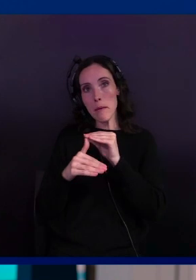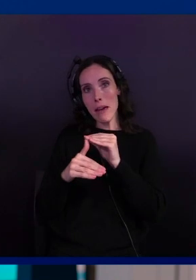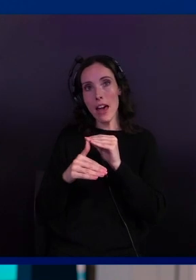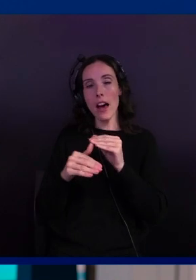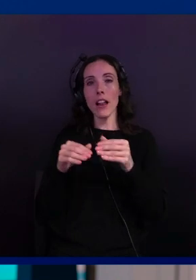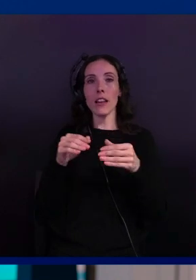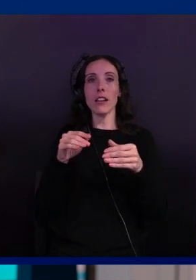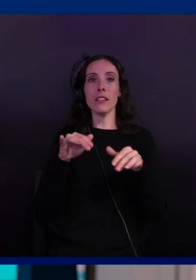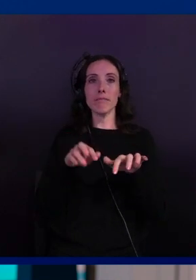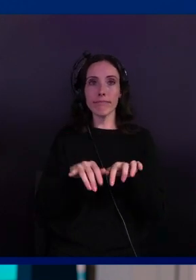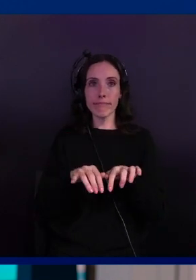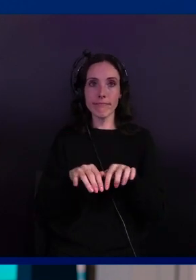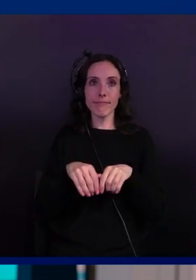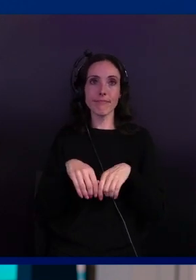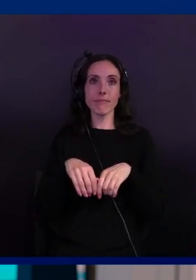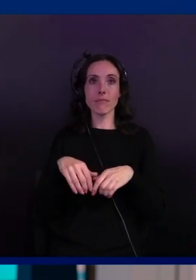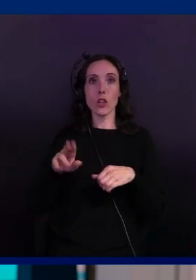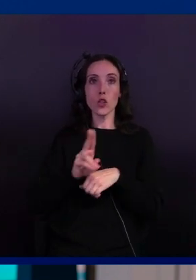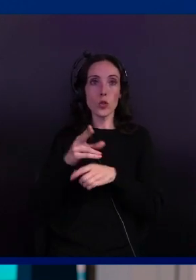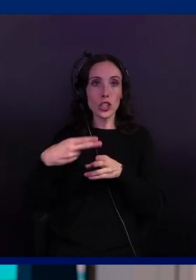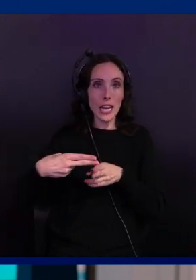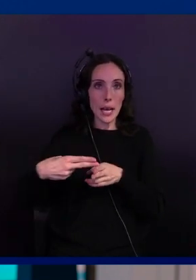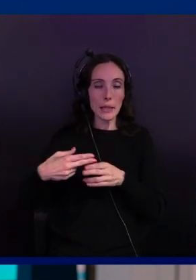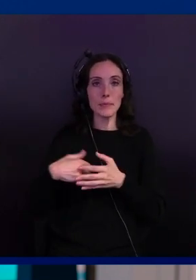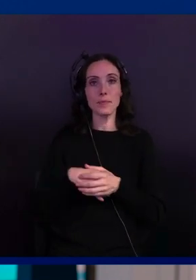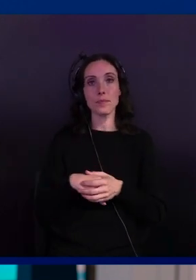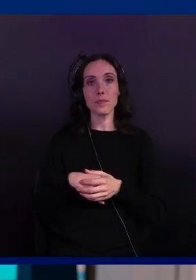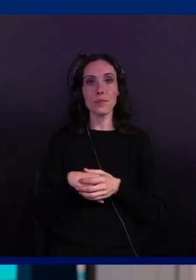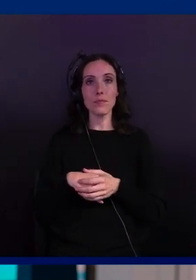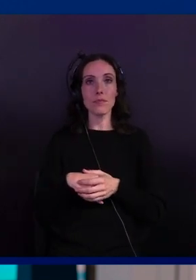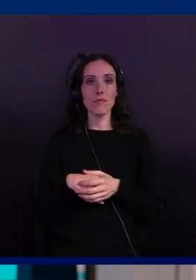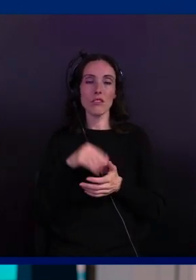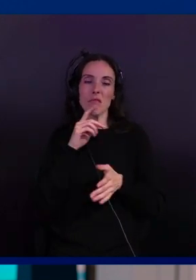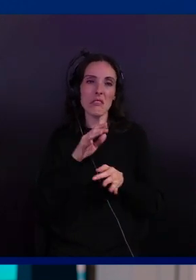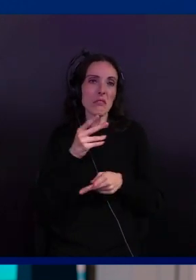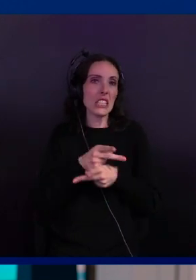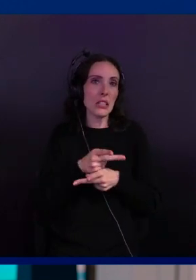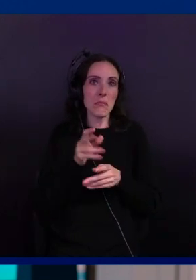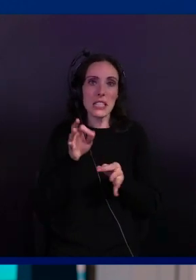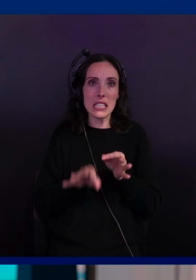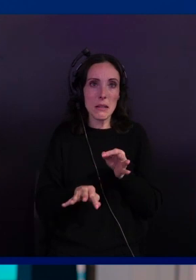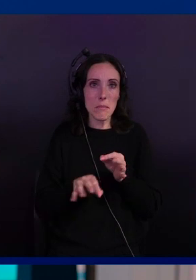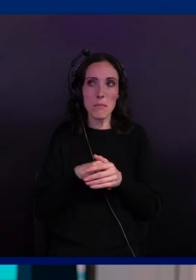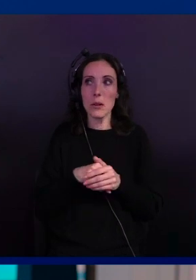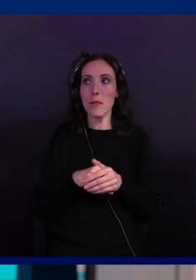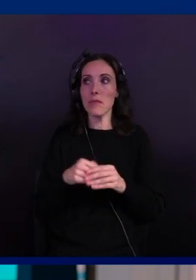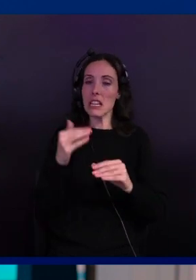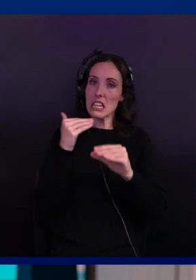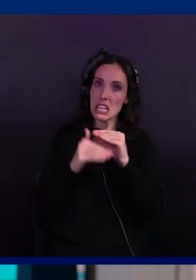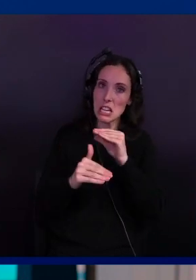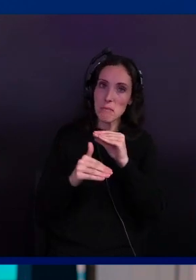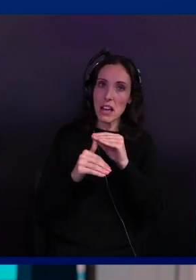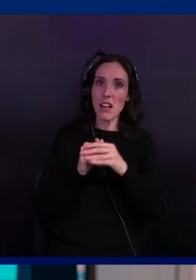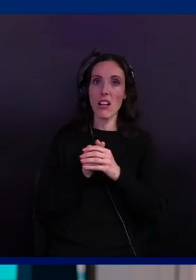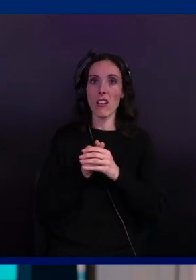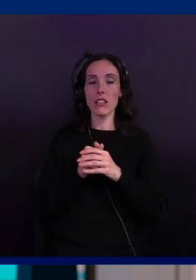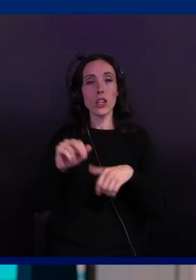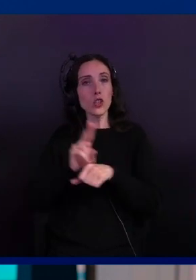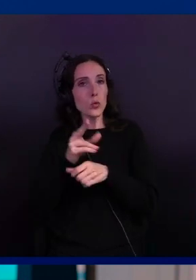then username. We'll just make it simple, like the email first is